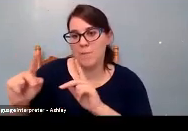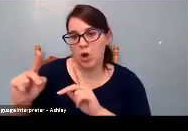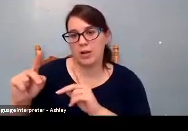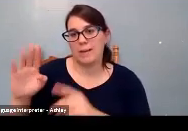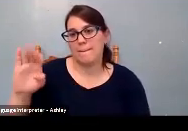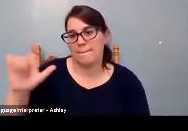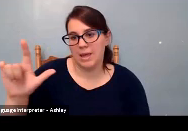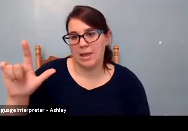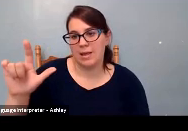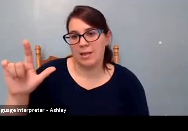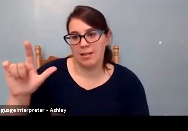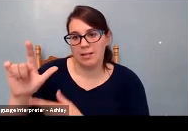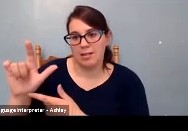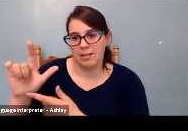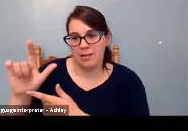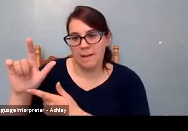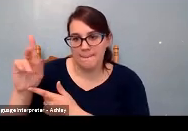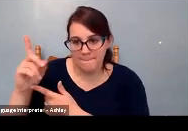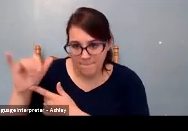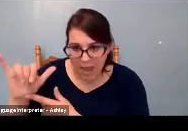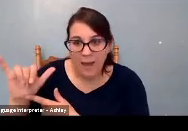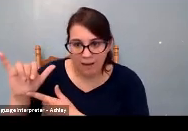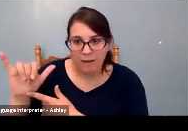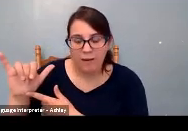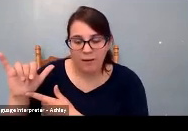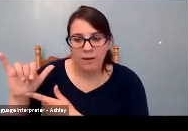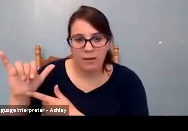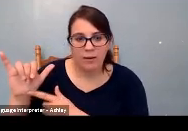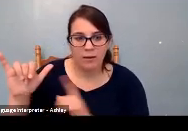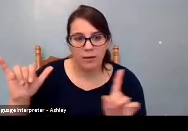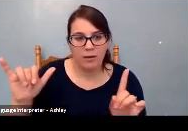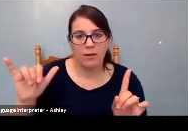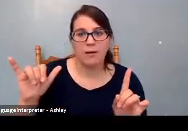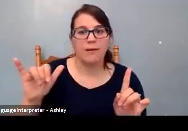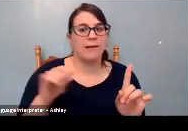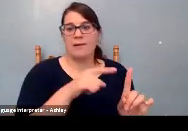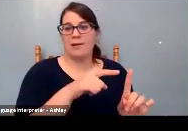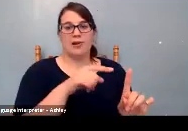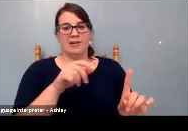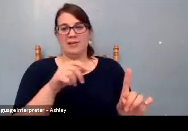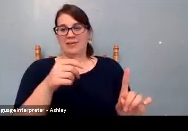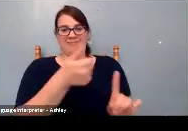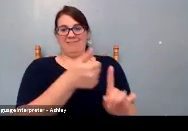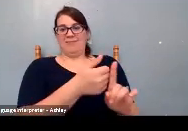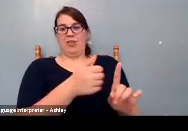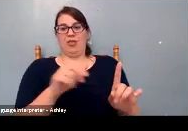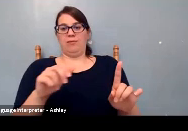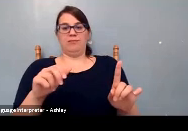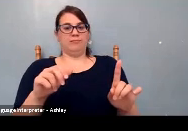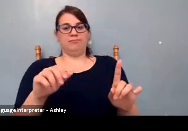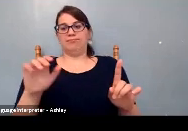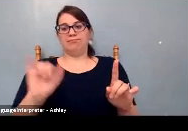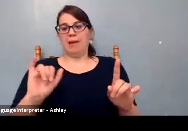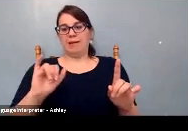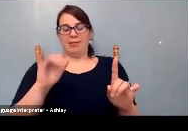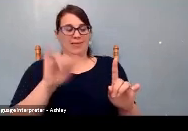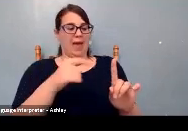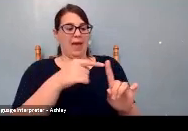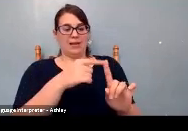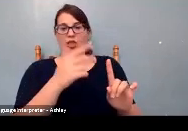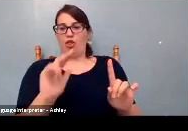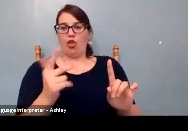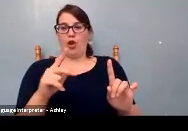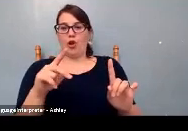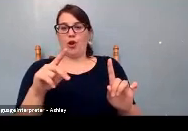rent or housing-related expenses, there's a great way to make that withdrawal via a third-party check, and you don't have to worry about